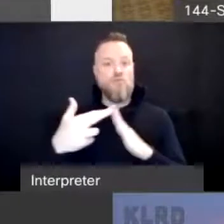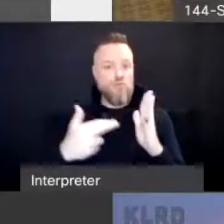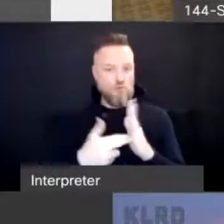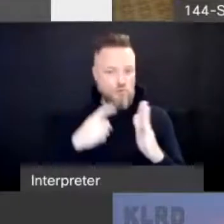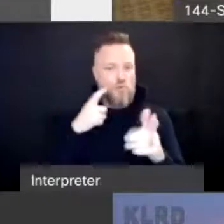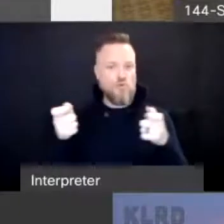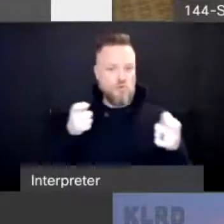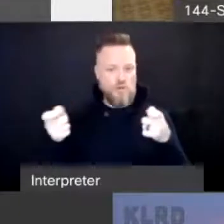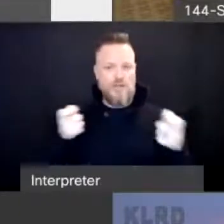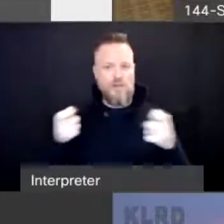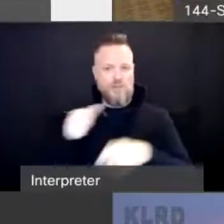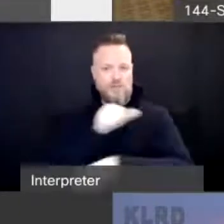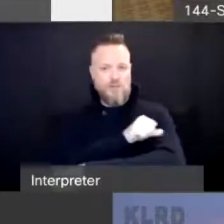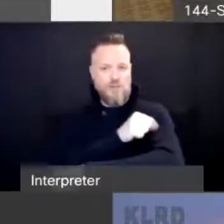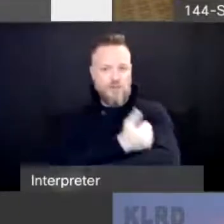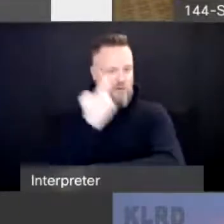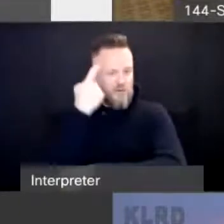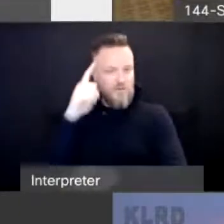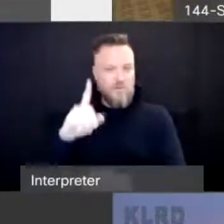authority for the commission.